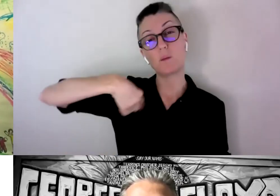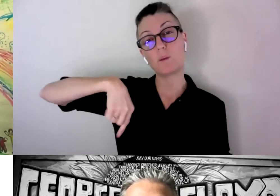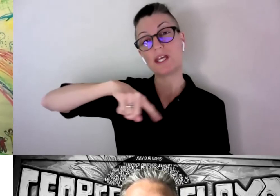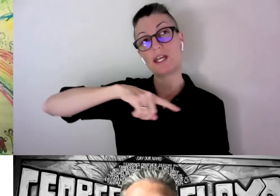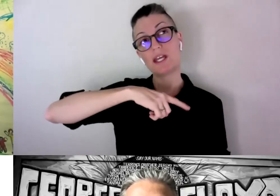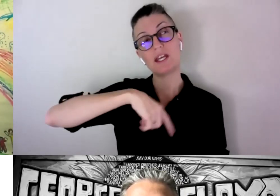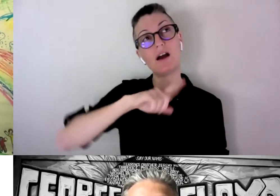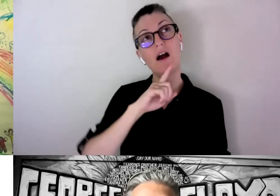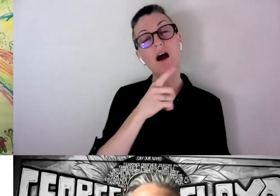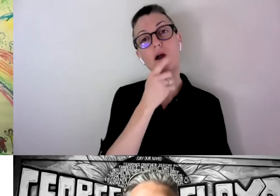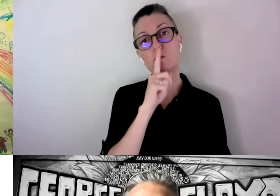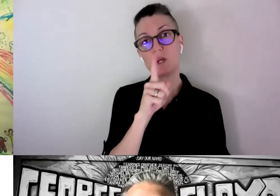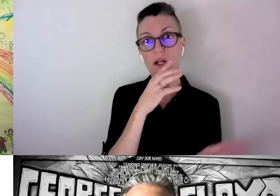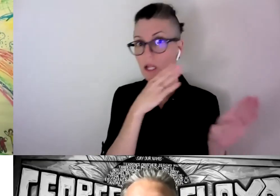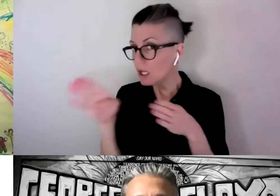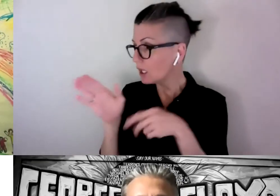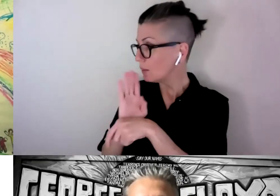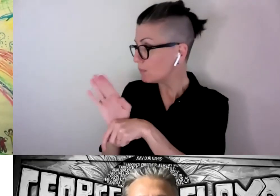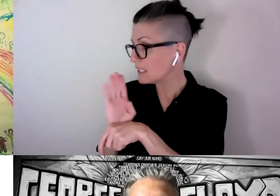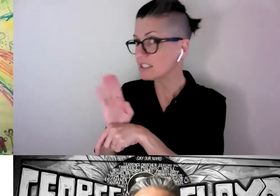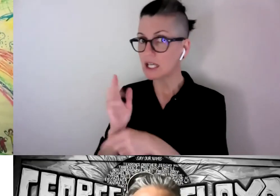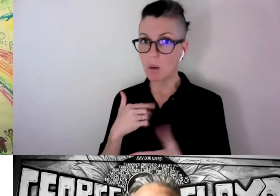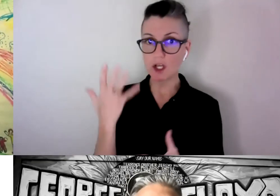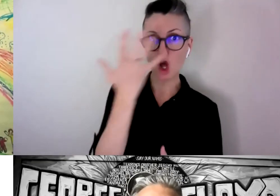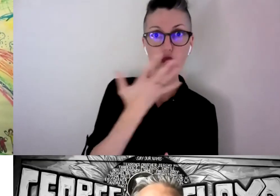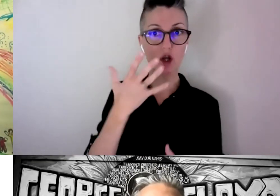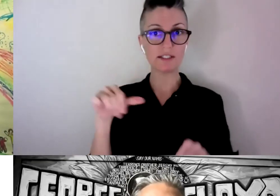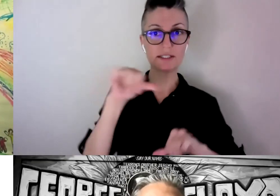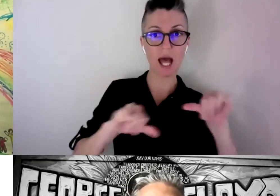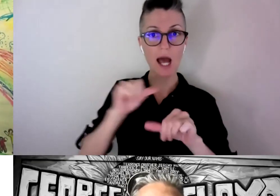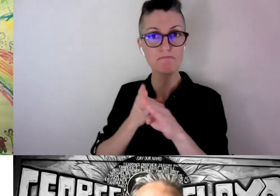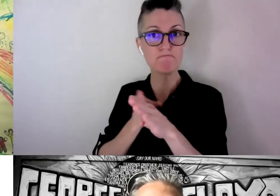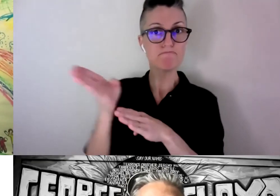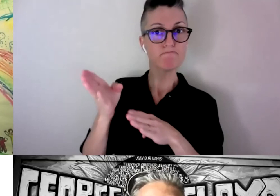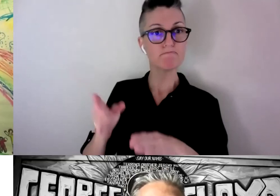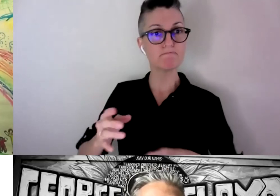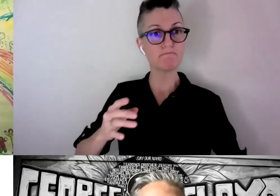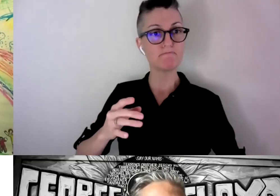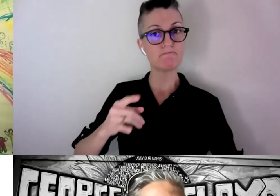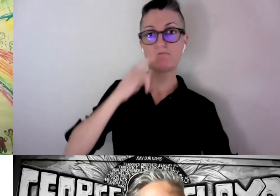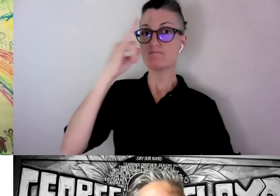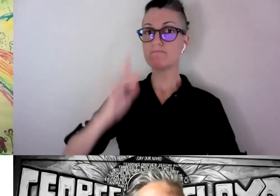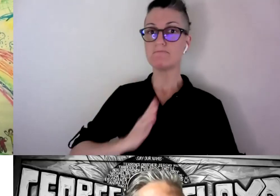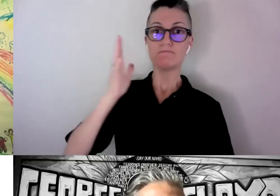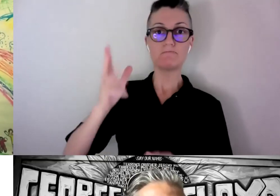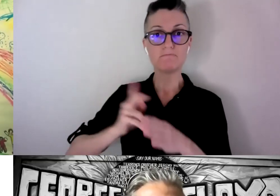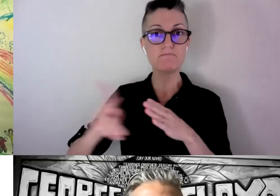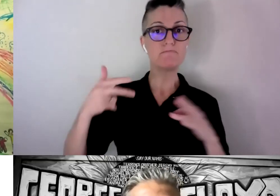I guess, preoccupied with trying to appear scientific and trying to, appear